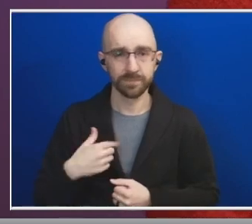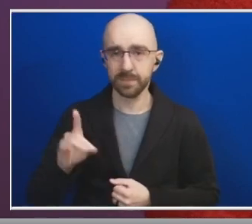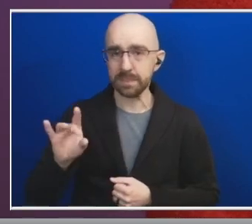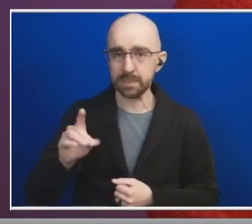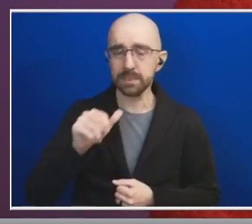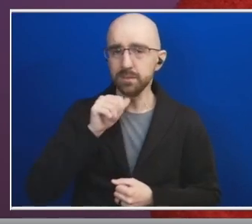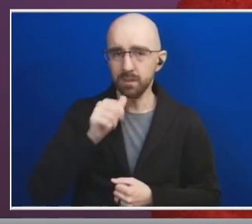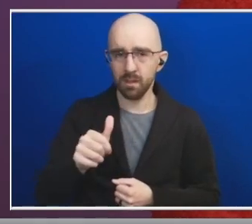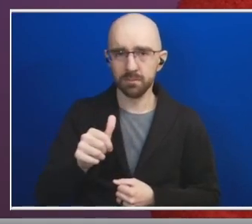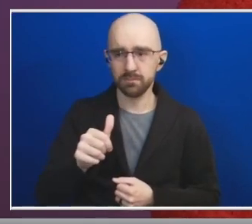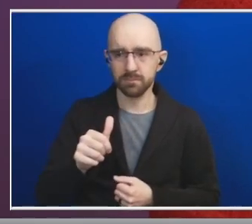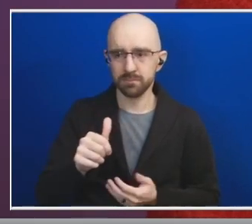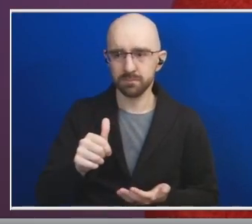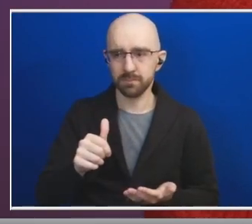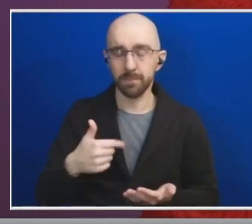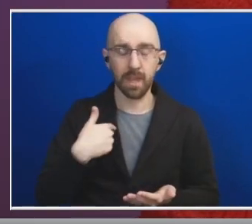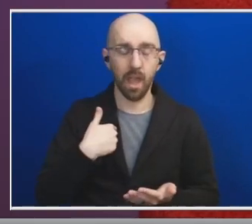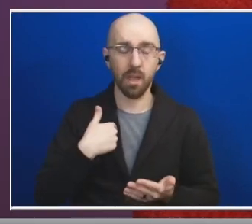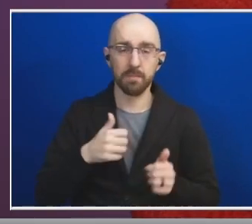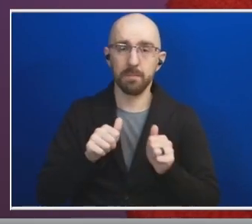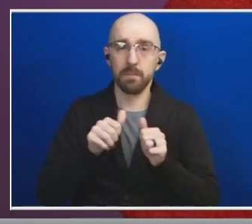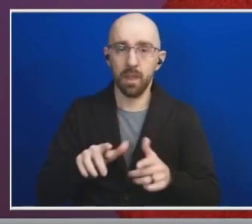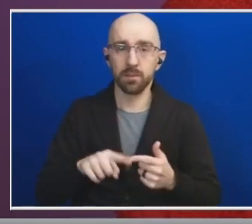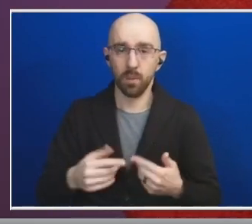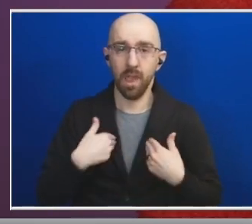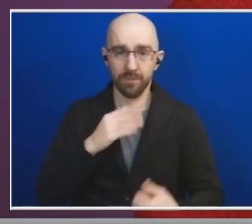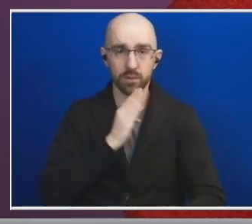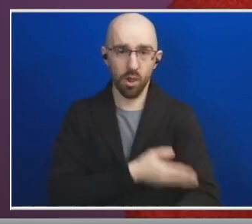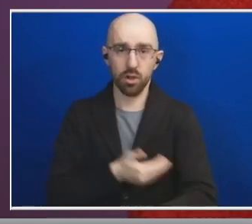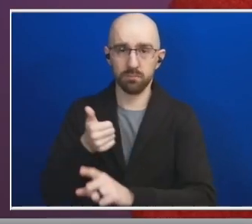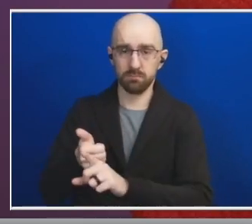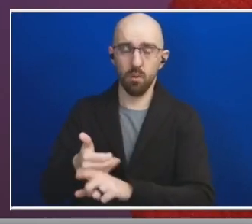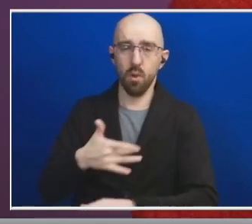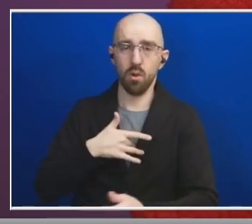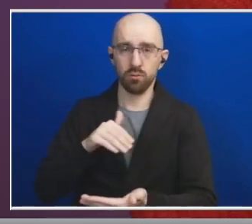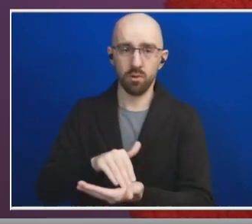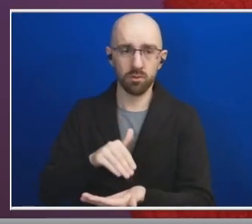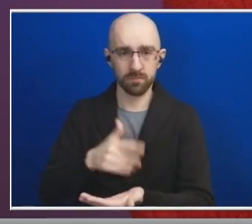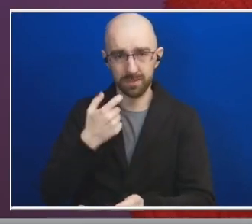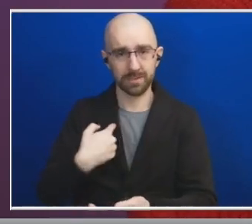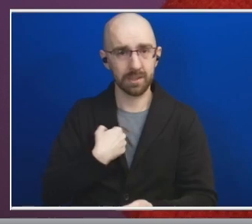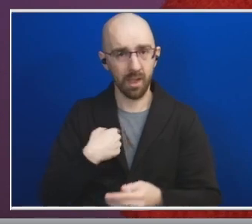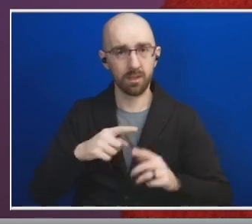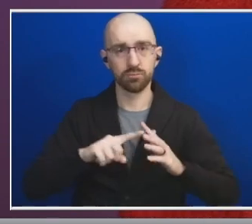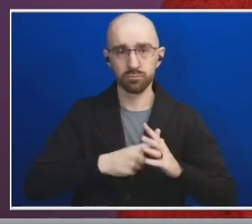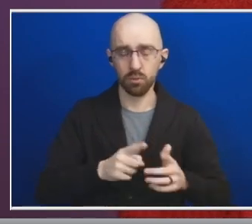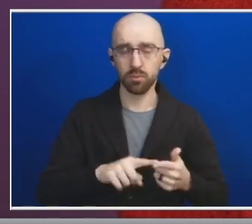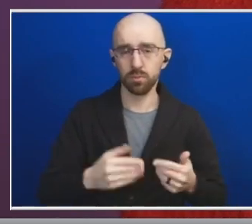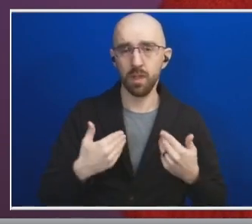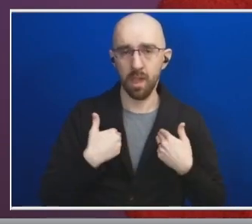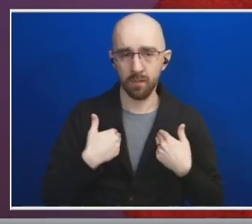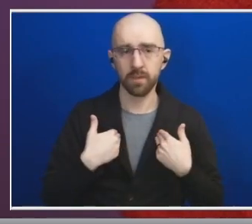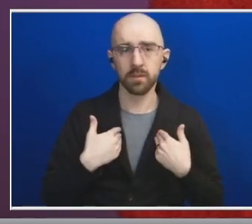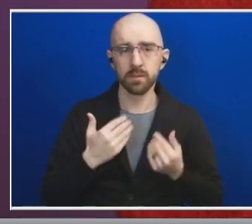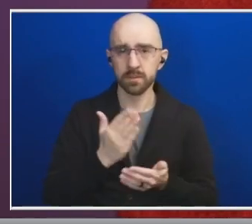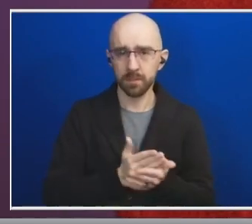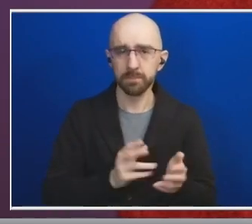very blessed to have a daughter that is a cardiologist, because as I started to have some